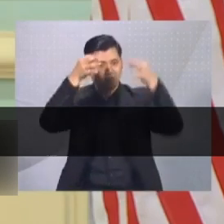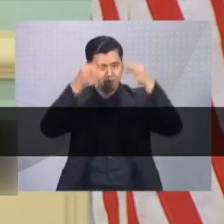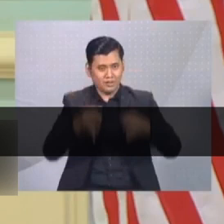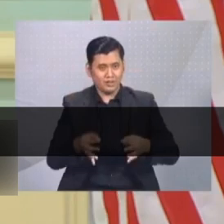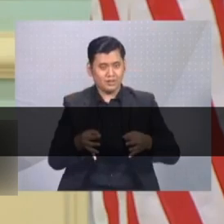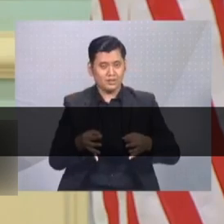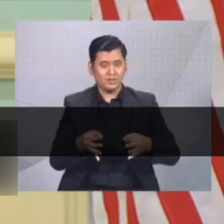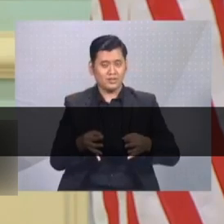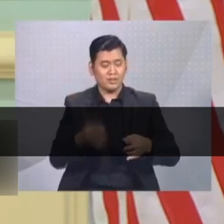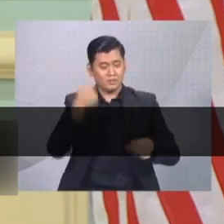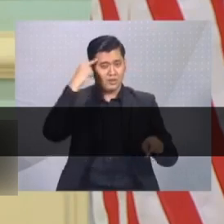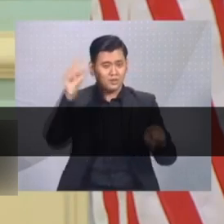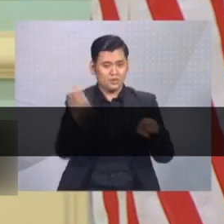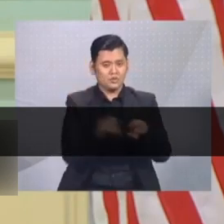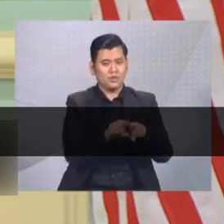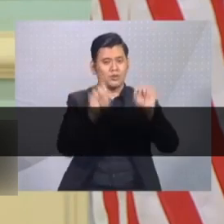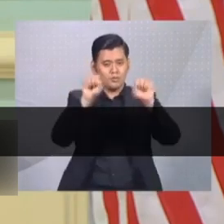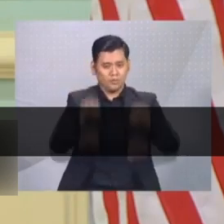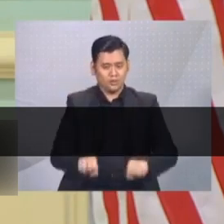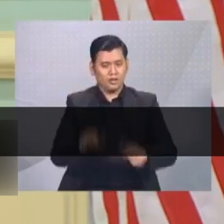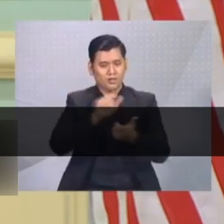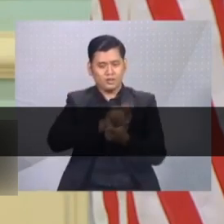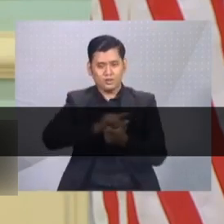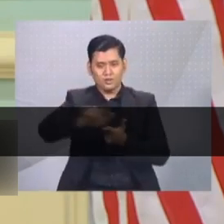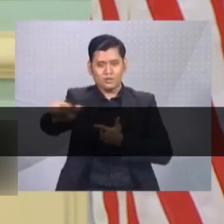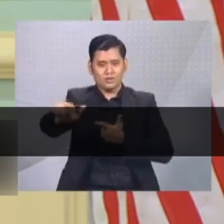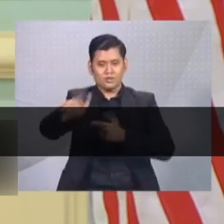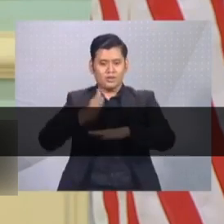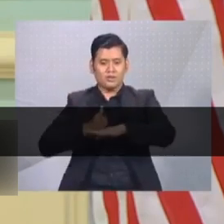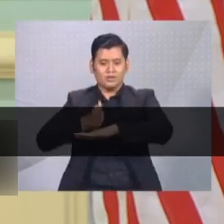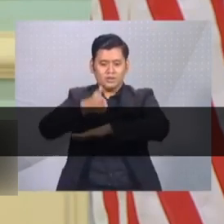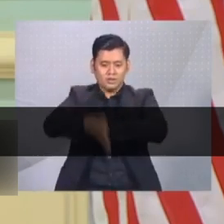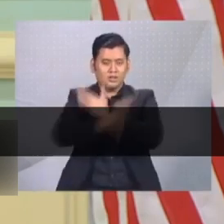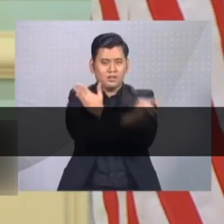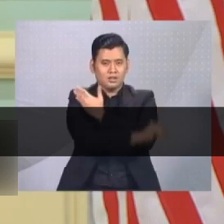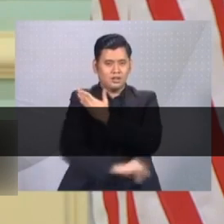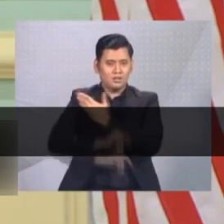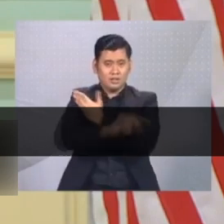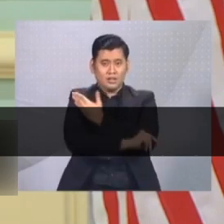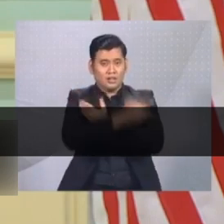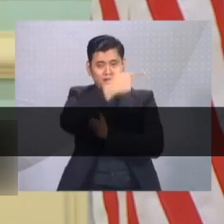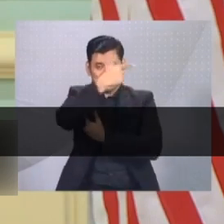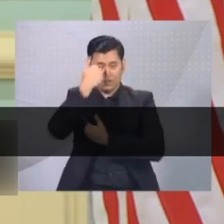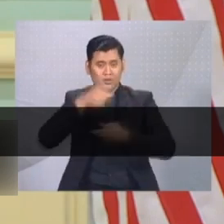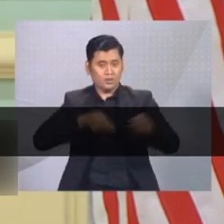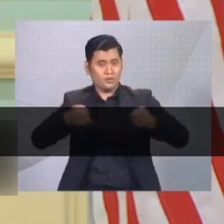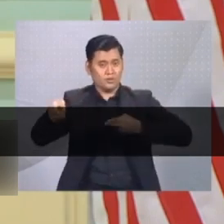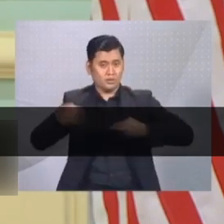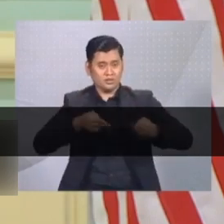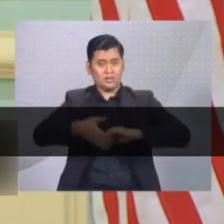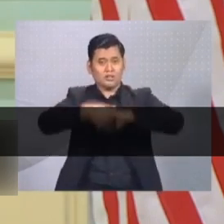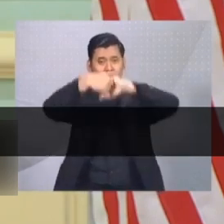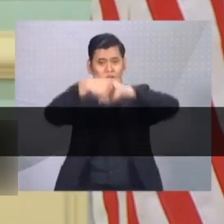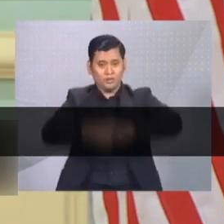bersetuju untuk membenarkan rentas negeri bagi urusan akad nikah dengan syarat yang sama,